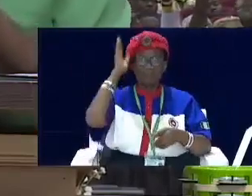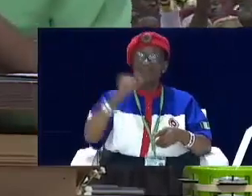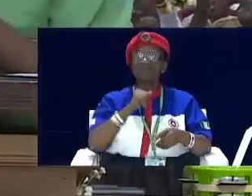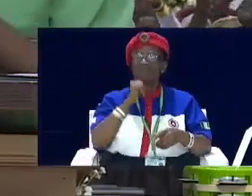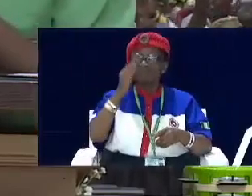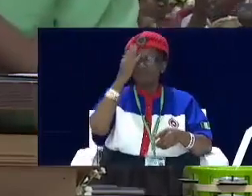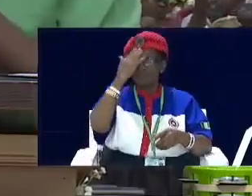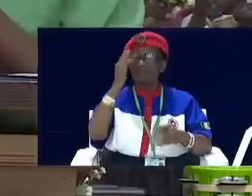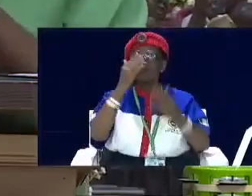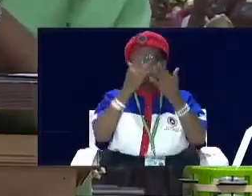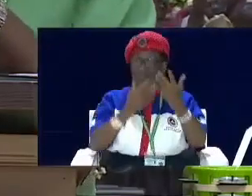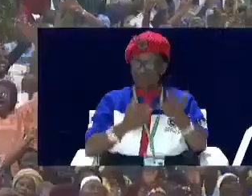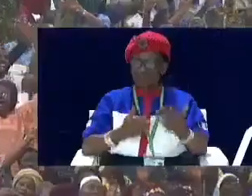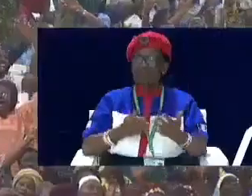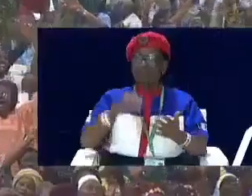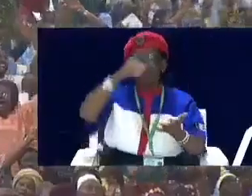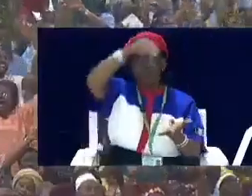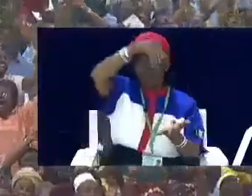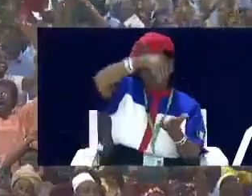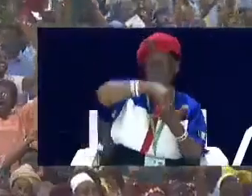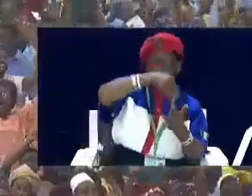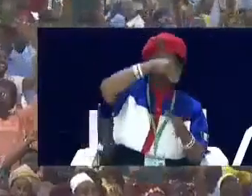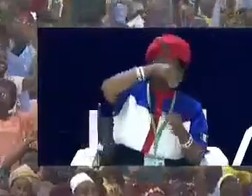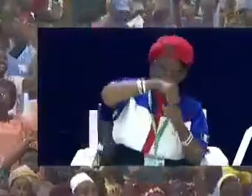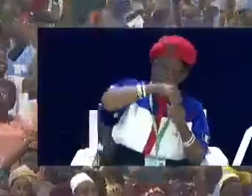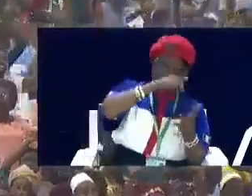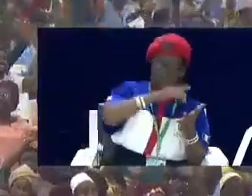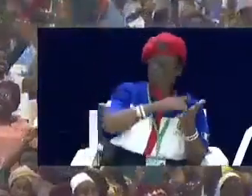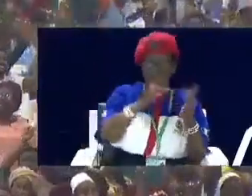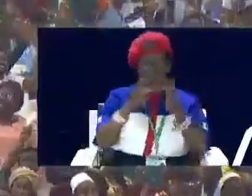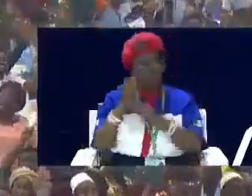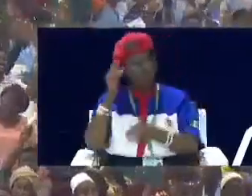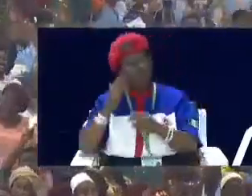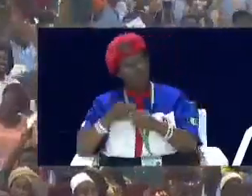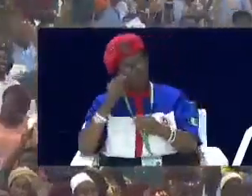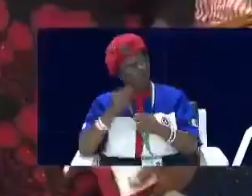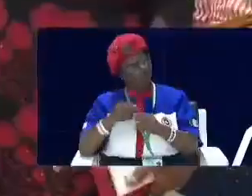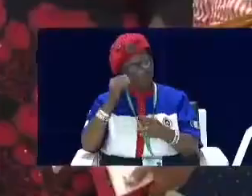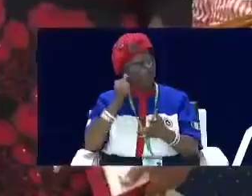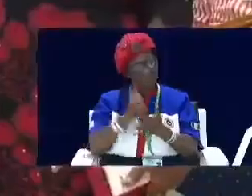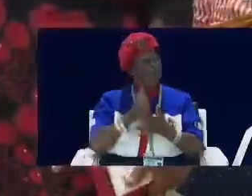sorrow. Amen. Oh, ni mo ibanuje.